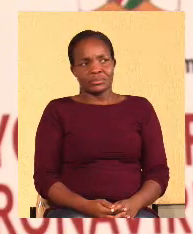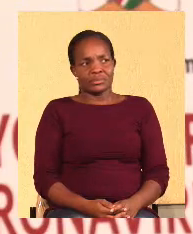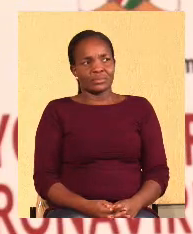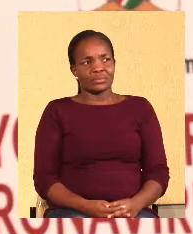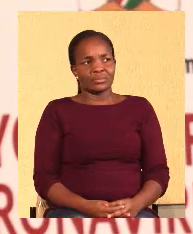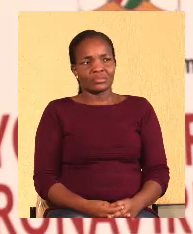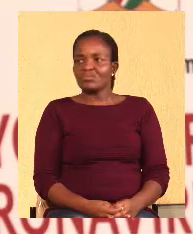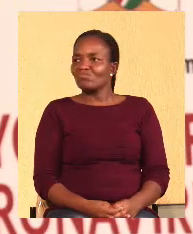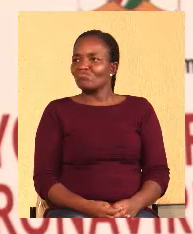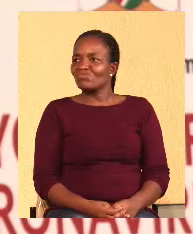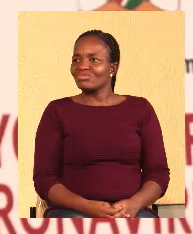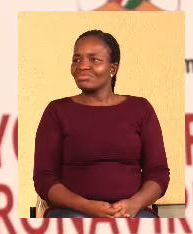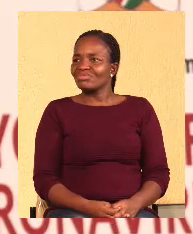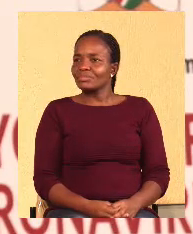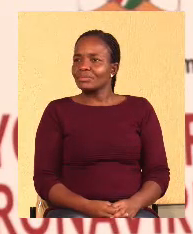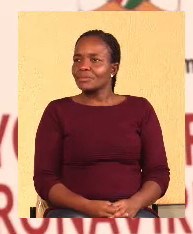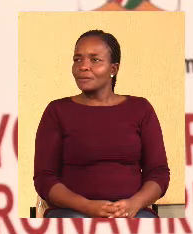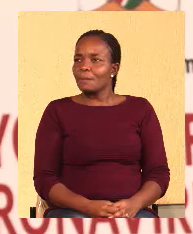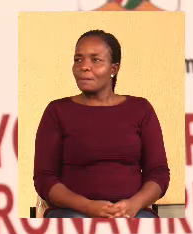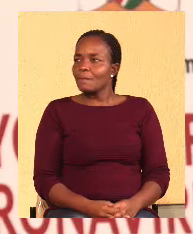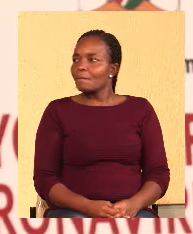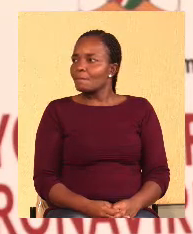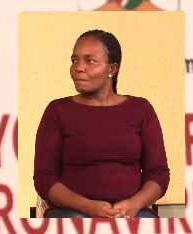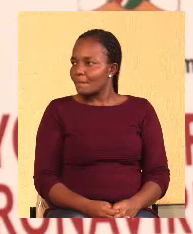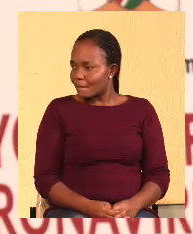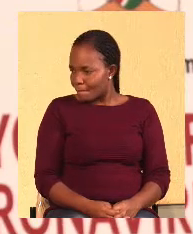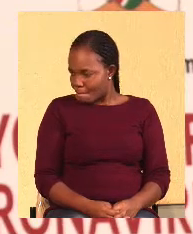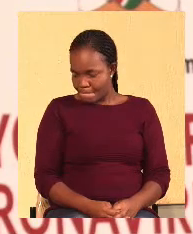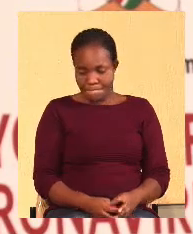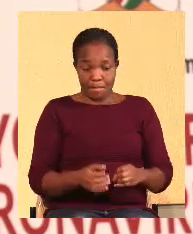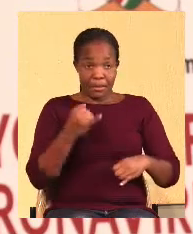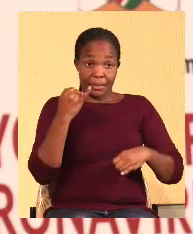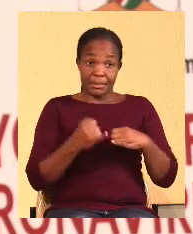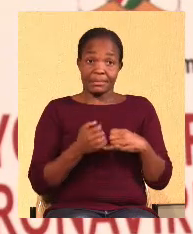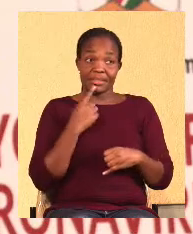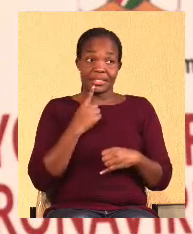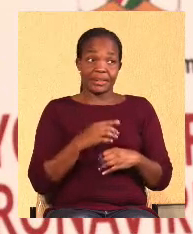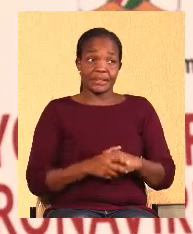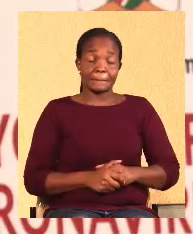to do. At the end, or in conclusion, I must